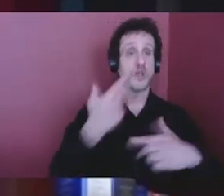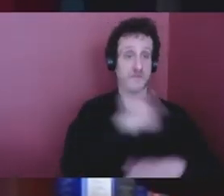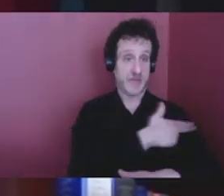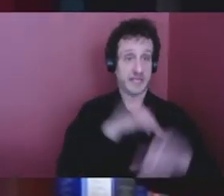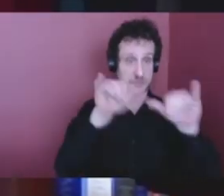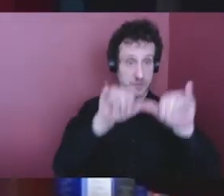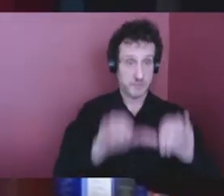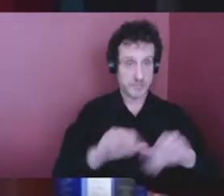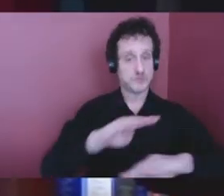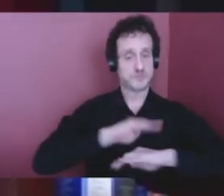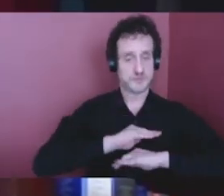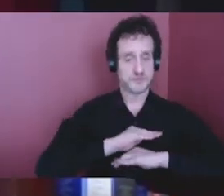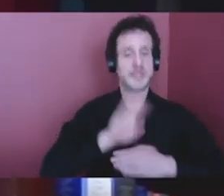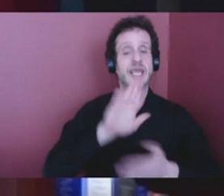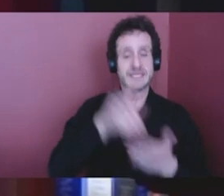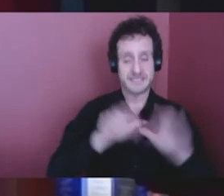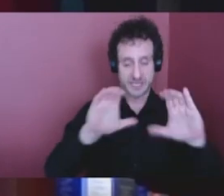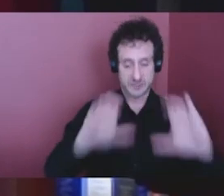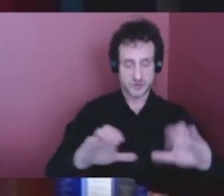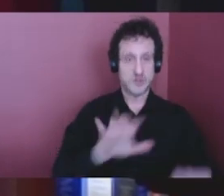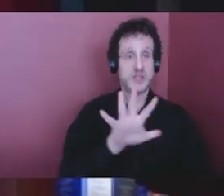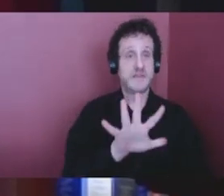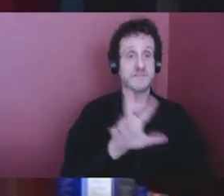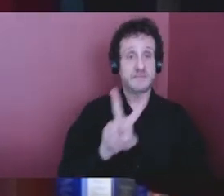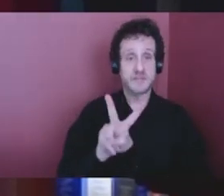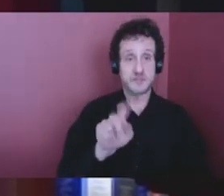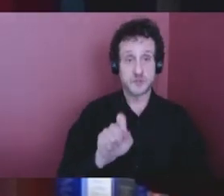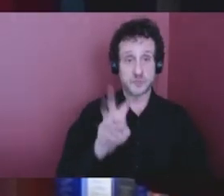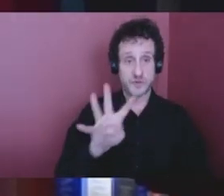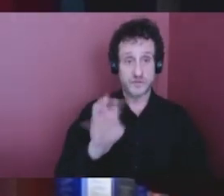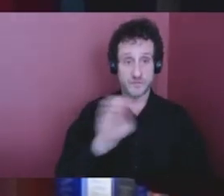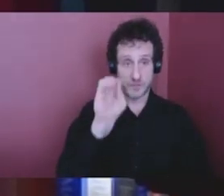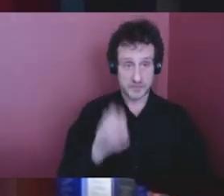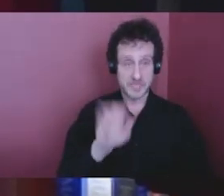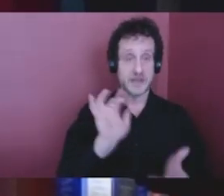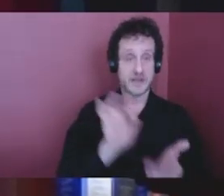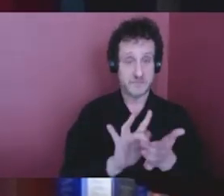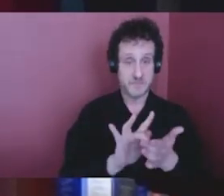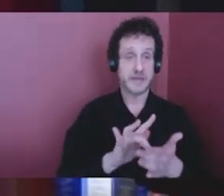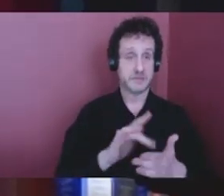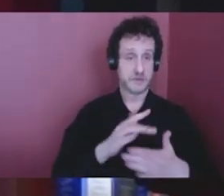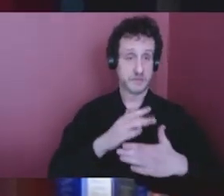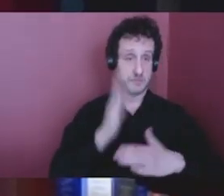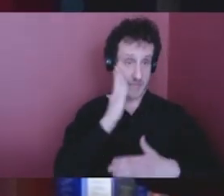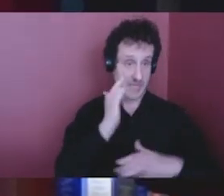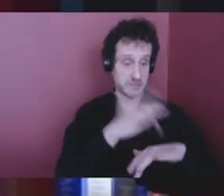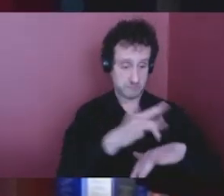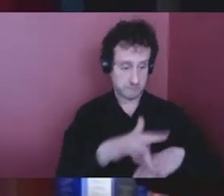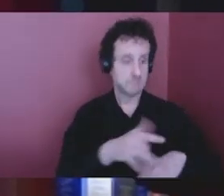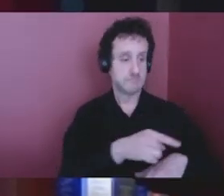region, 52.4% of med-surg bed are available,